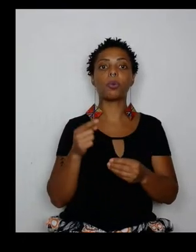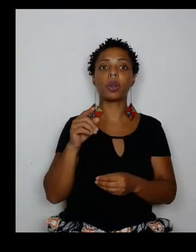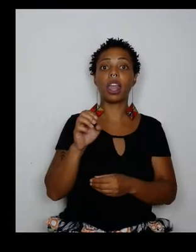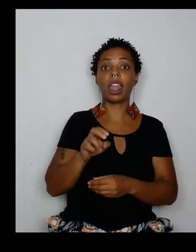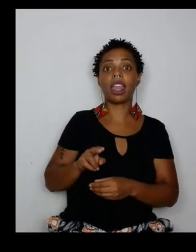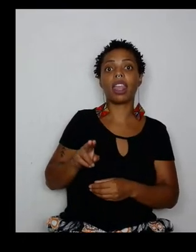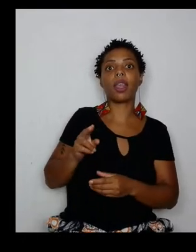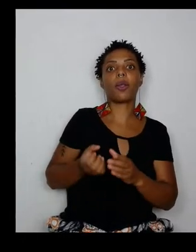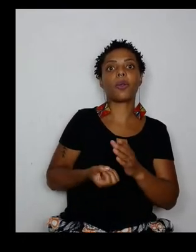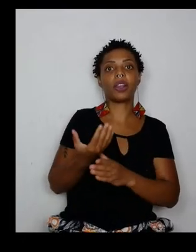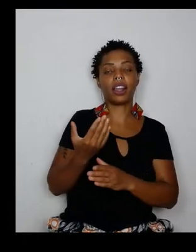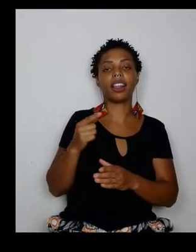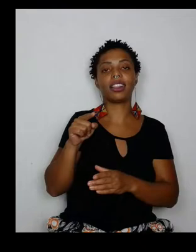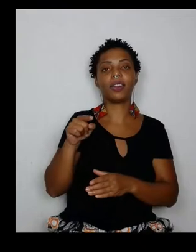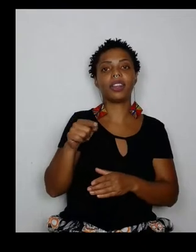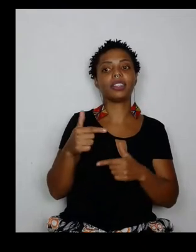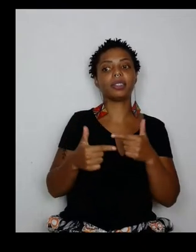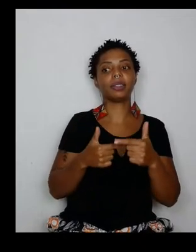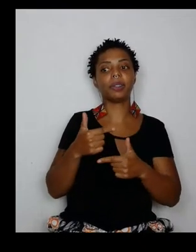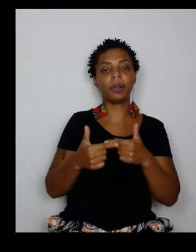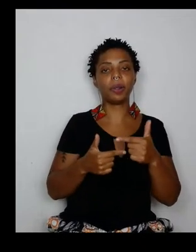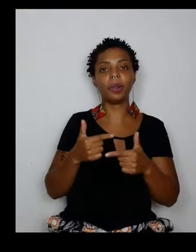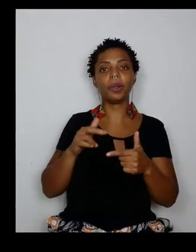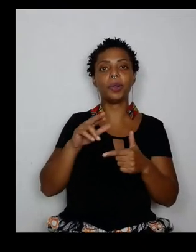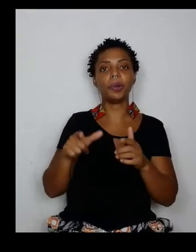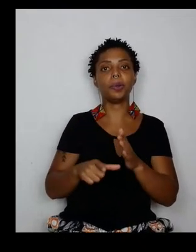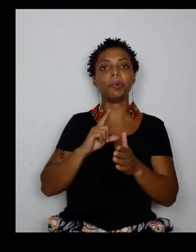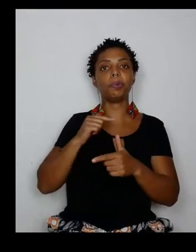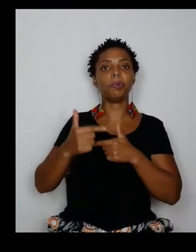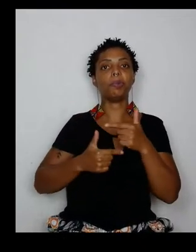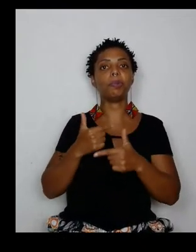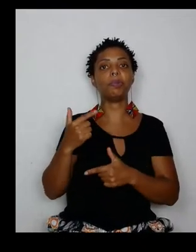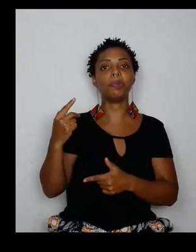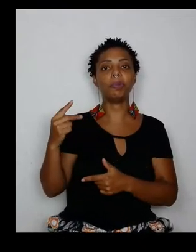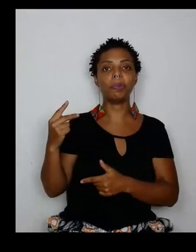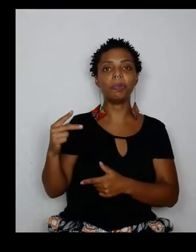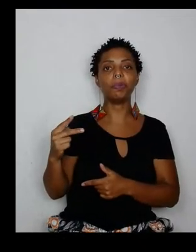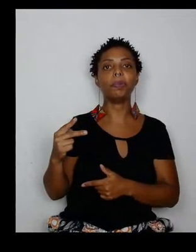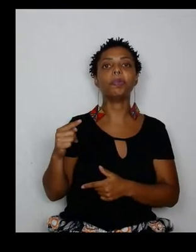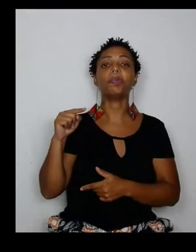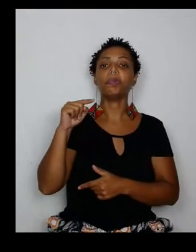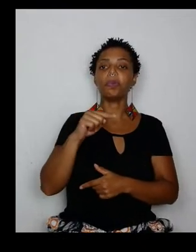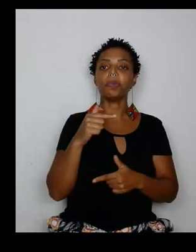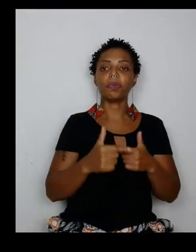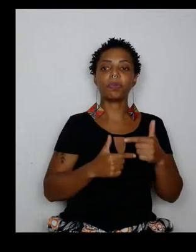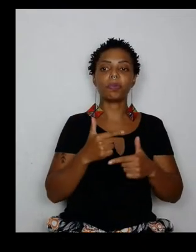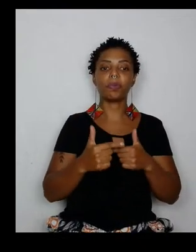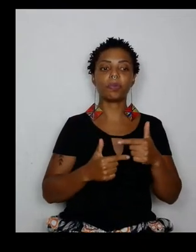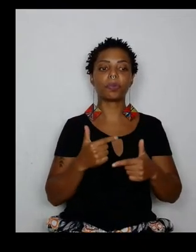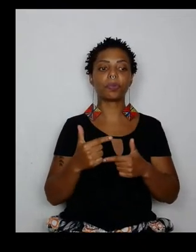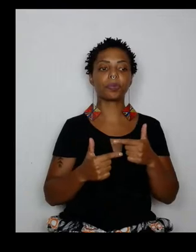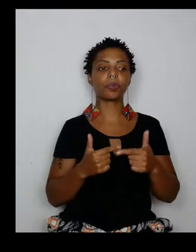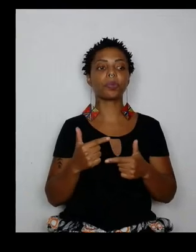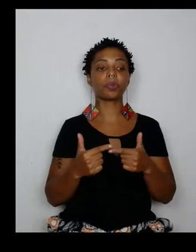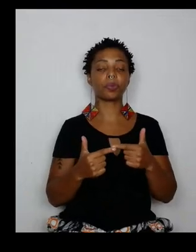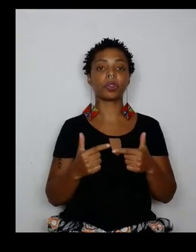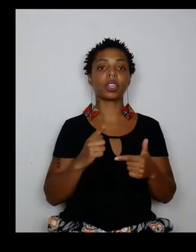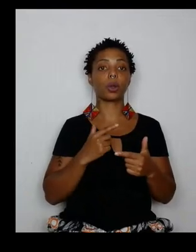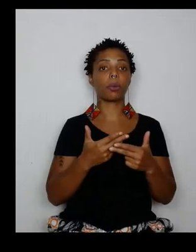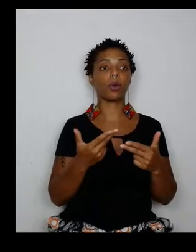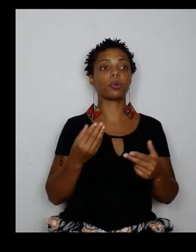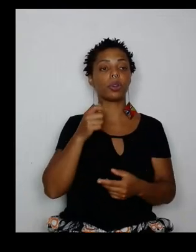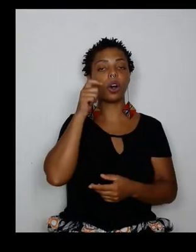this particular work strikes me as one that is um particularly interesting in thinking about the